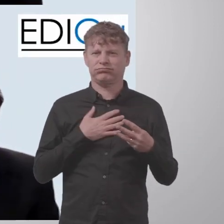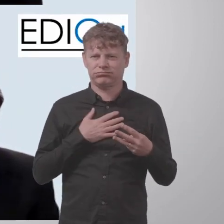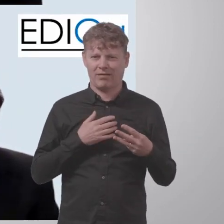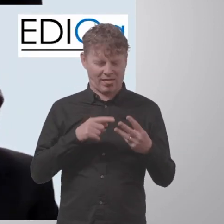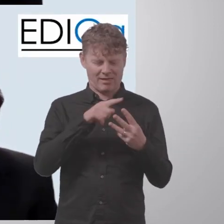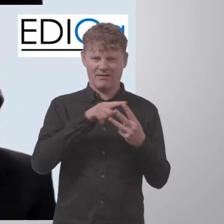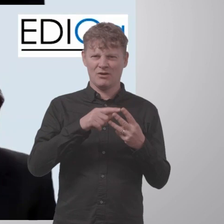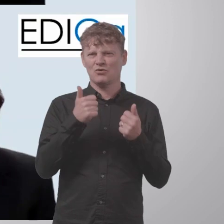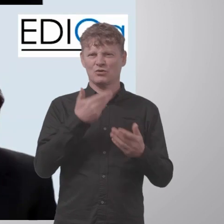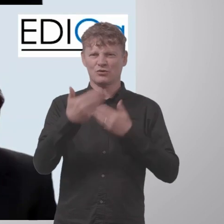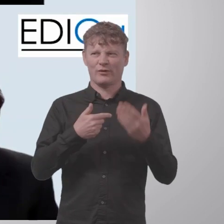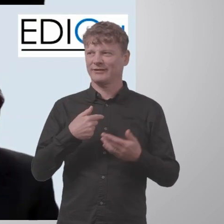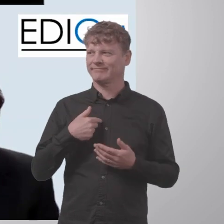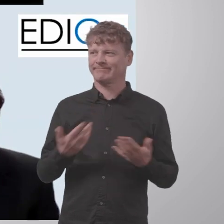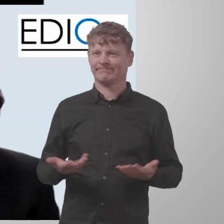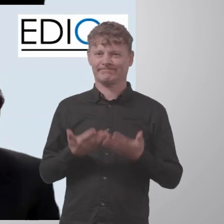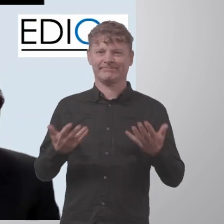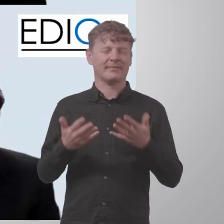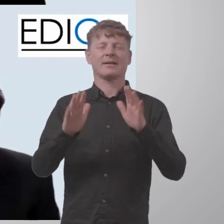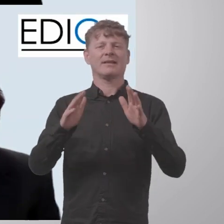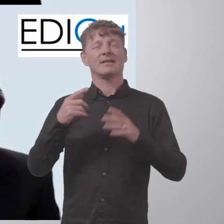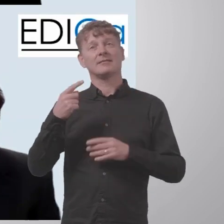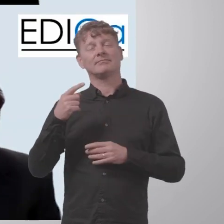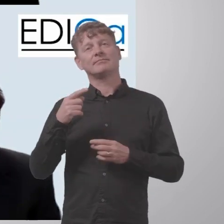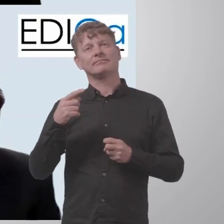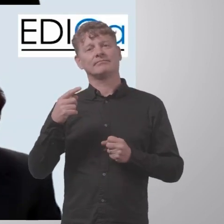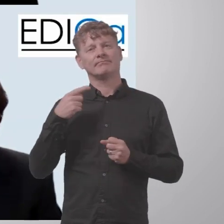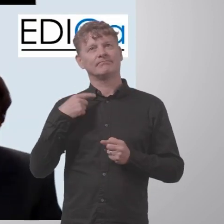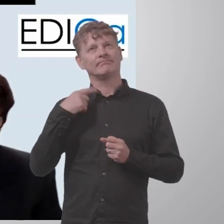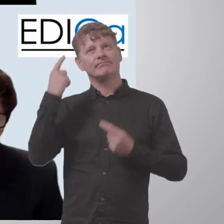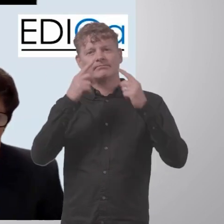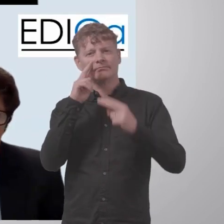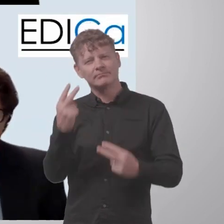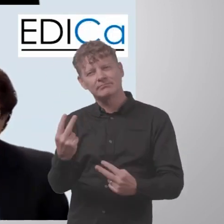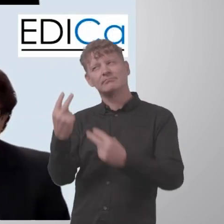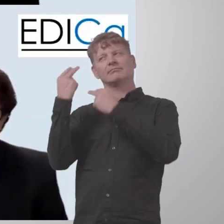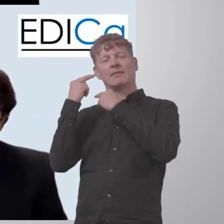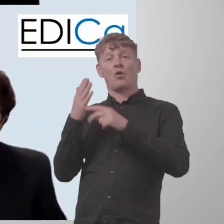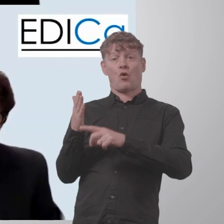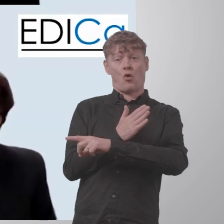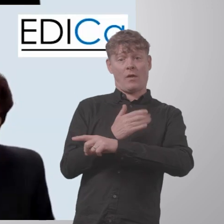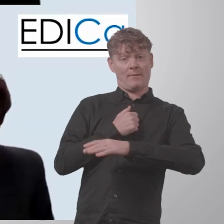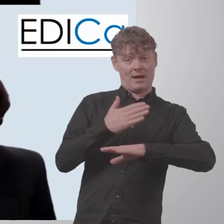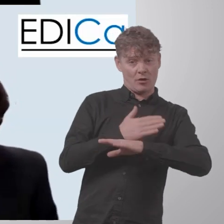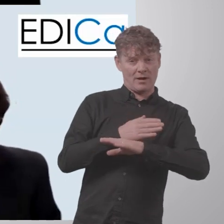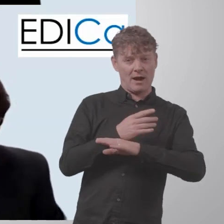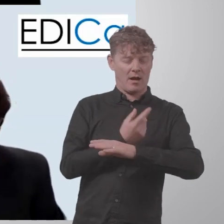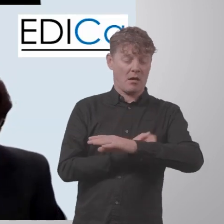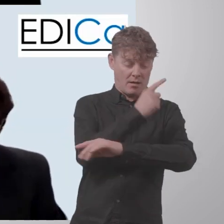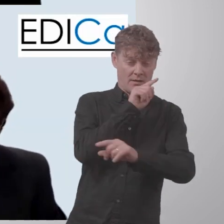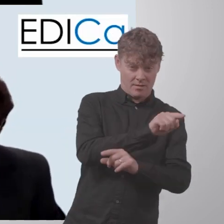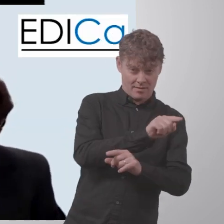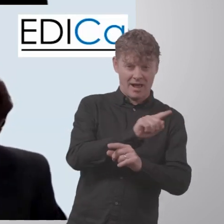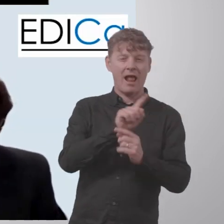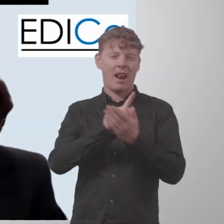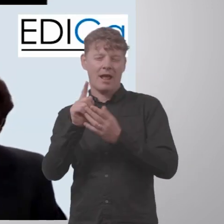would reflect on an early part of my career and then the later part of my career as my reason for being interested in this work. In the very early part of my